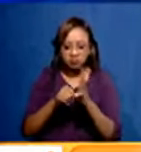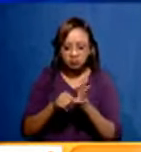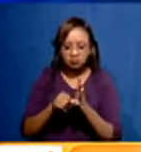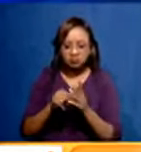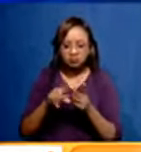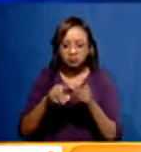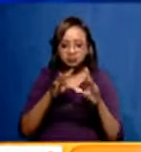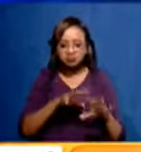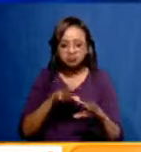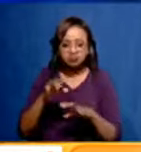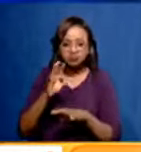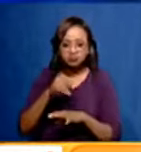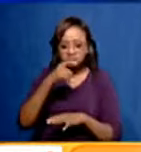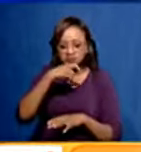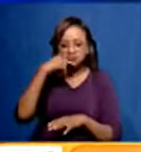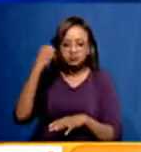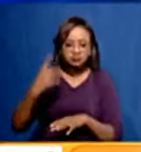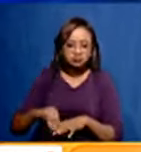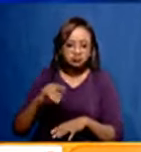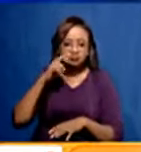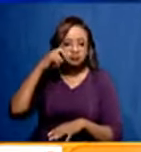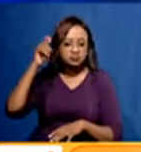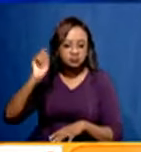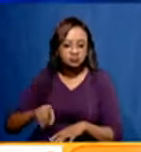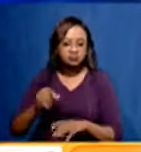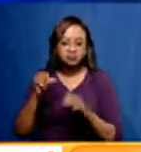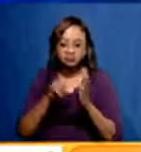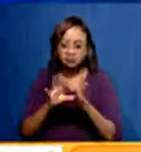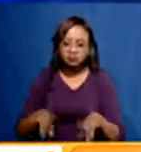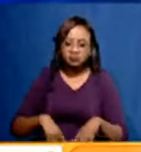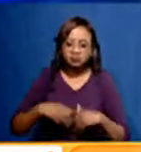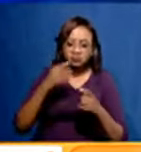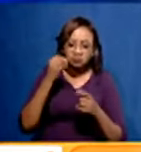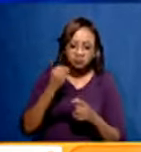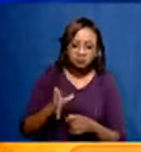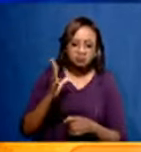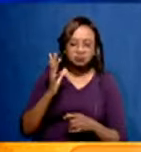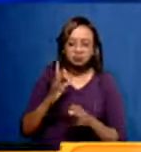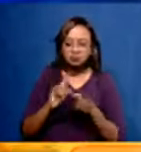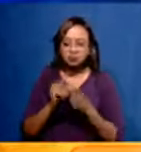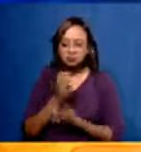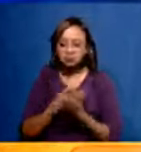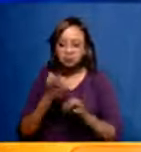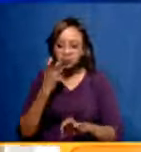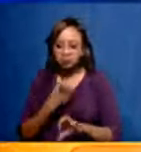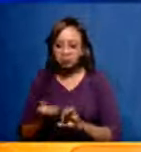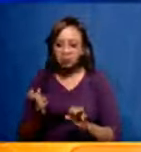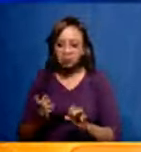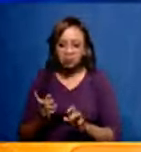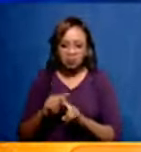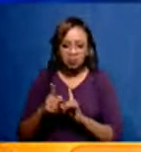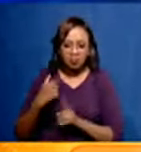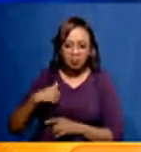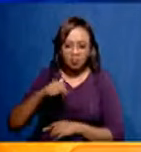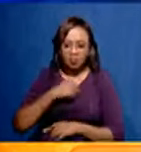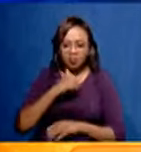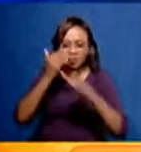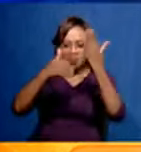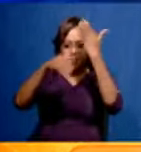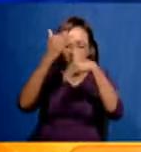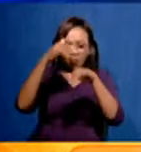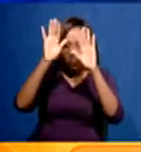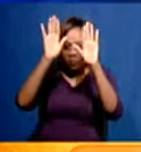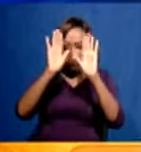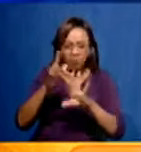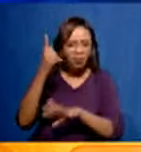from the Ukraine fallout and the cost of living crisis and the debt crisis, that we as universities should think that